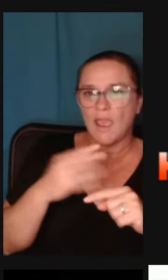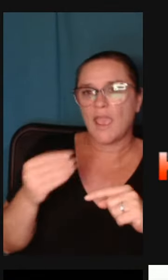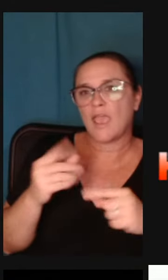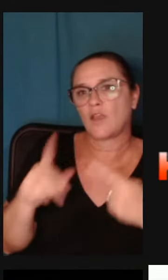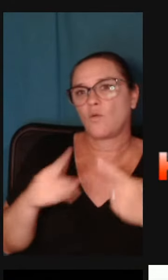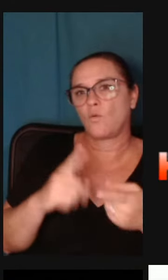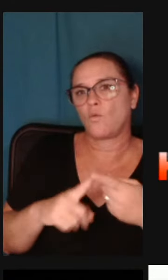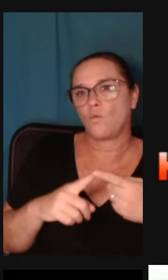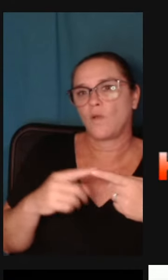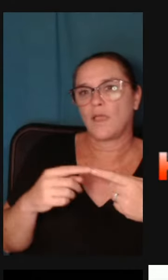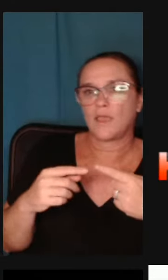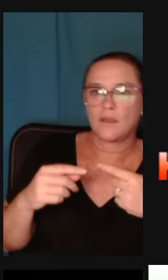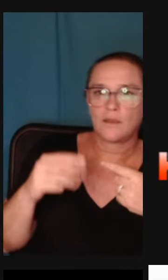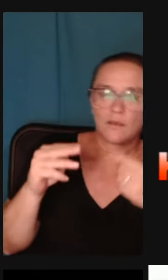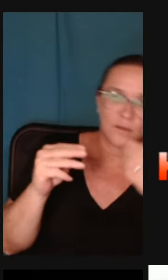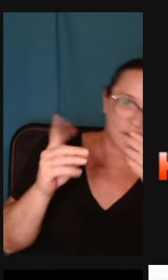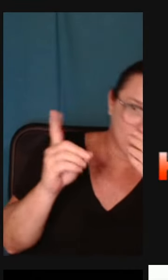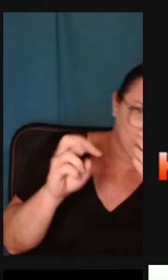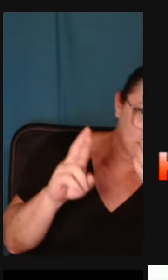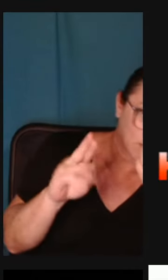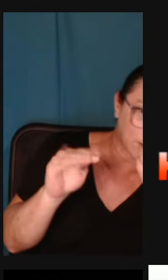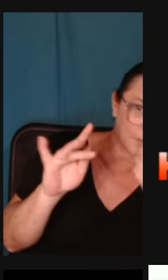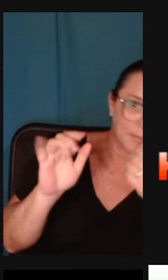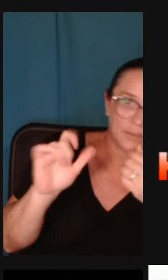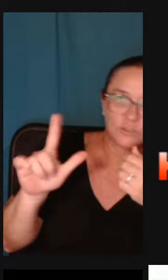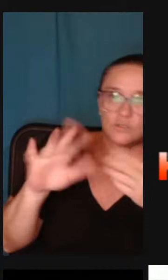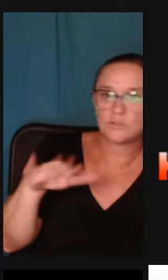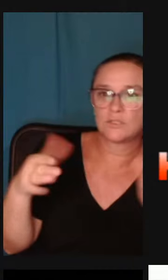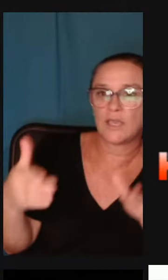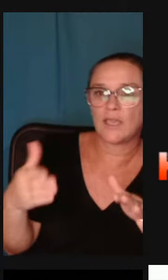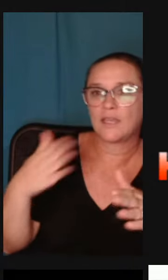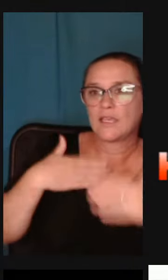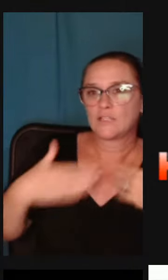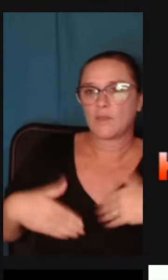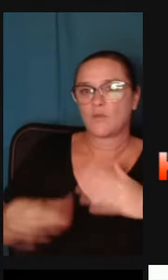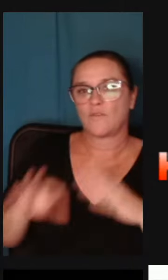at least where Dr. Mitchell died. His body was found in that crack.